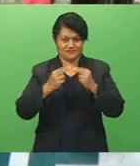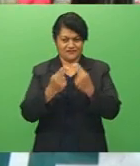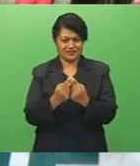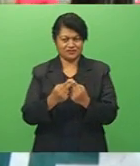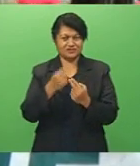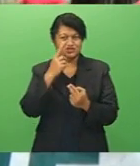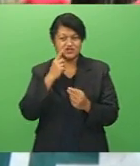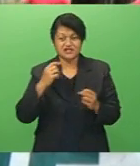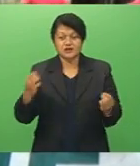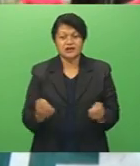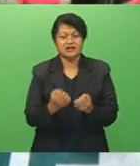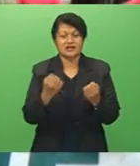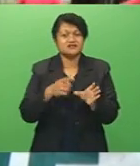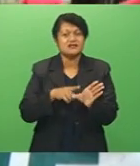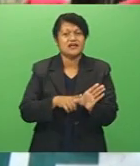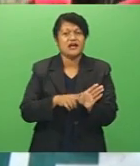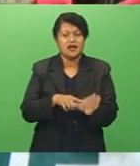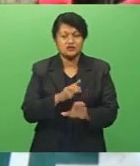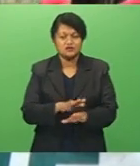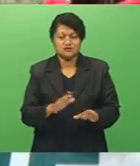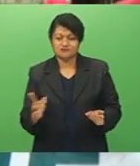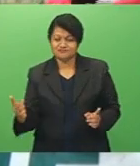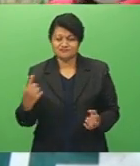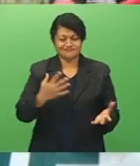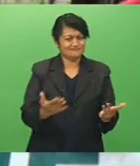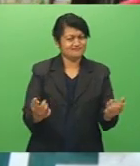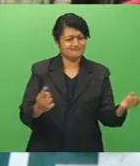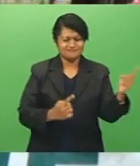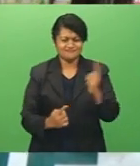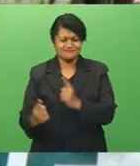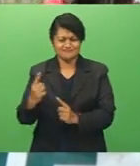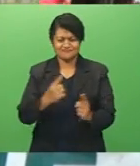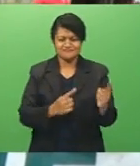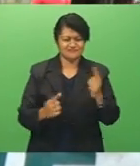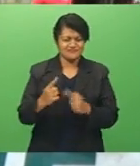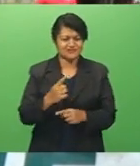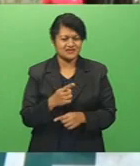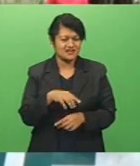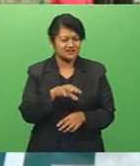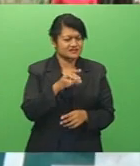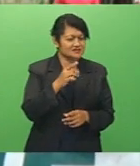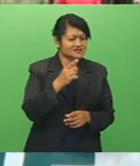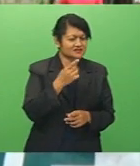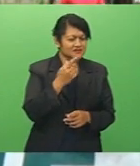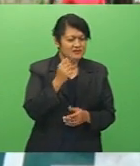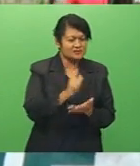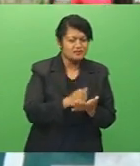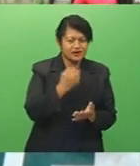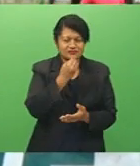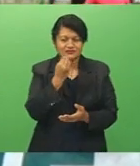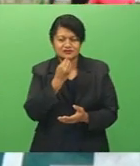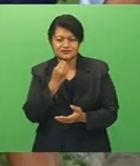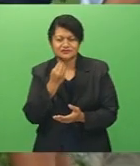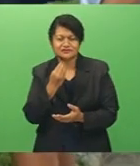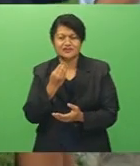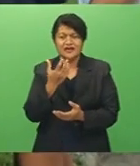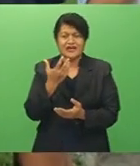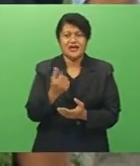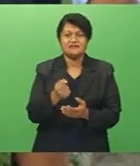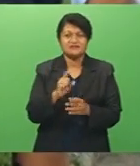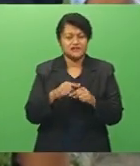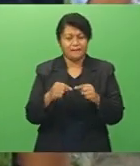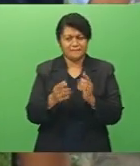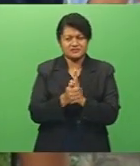encourage young children to come along, have a bit of a kick of a footy, do some drills with us. Today